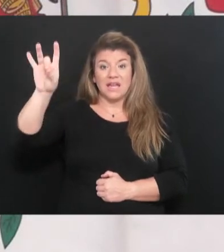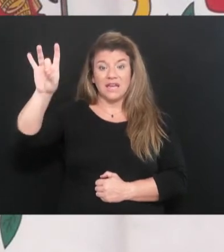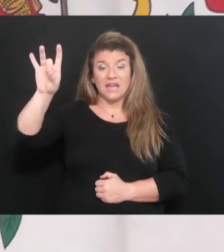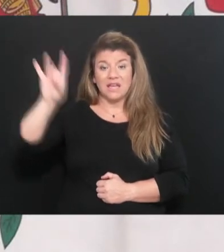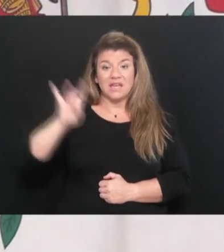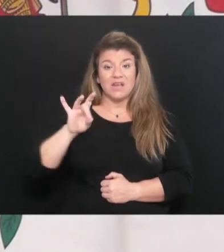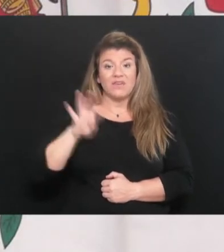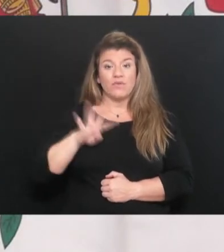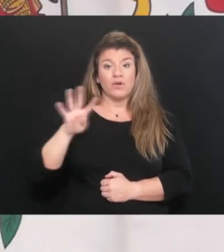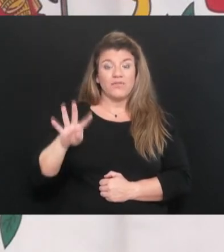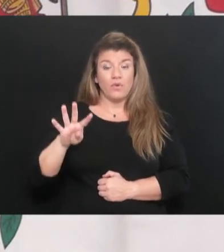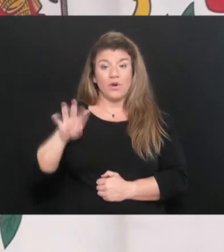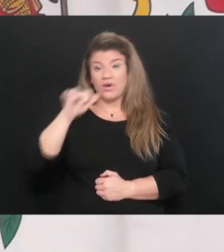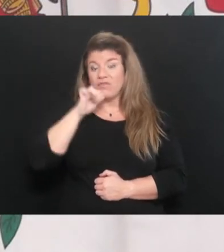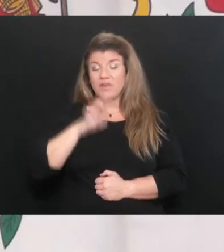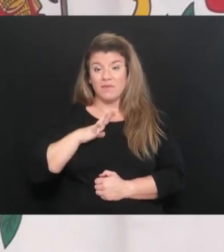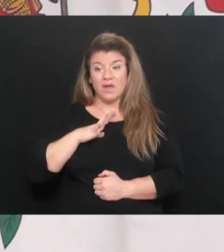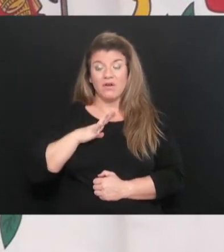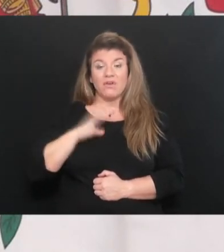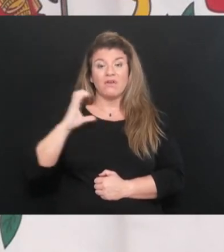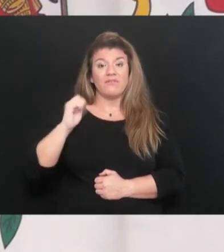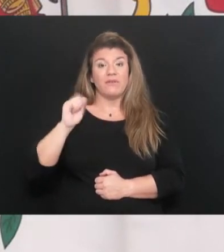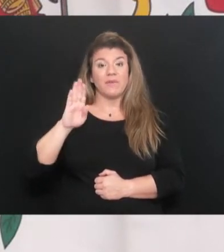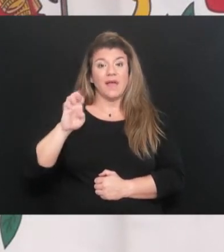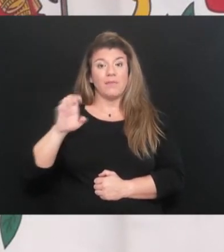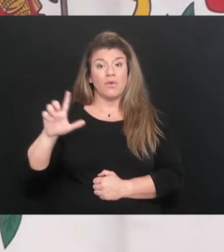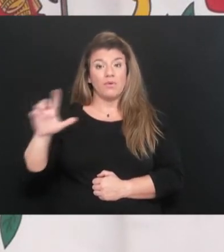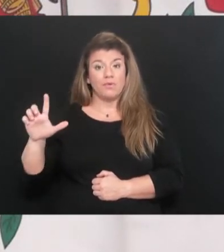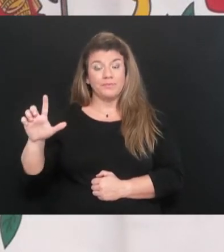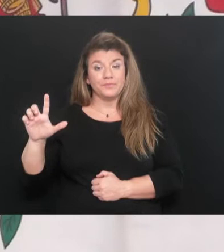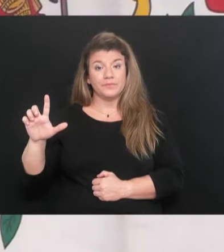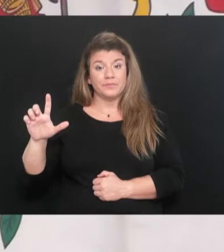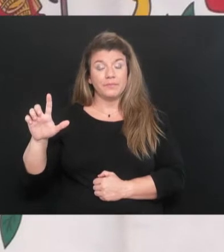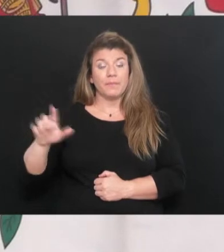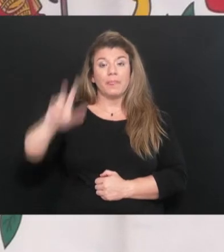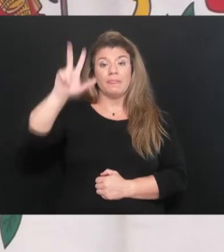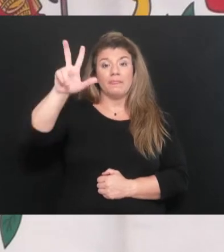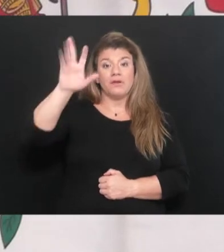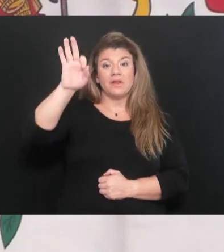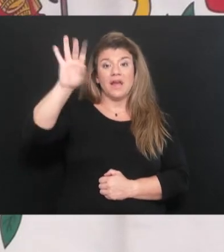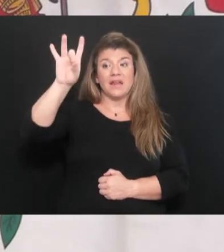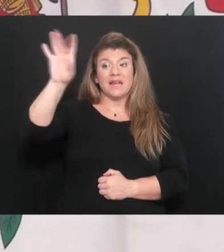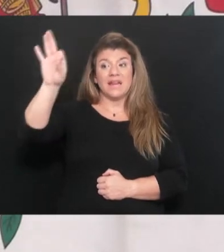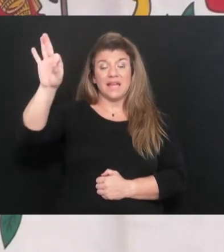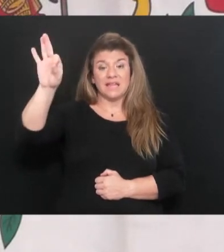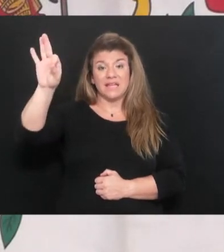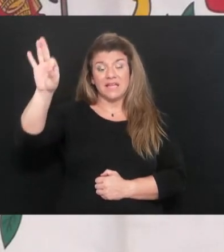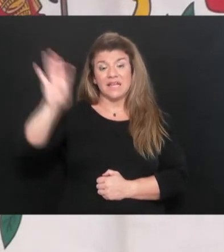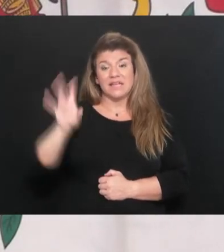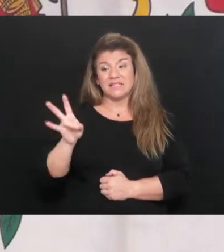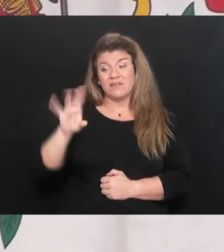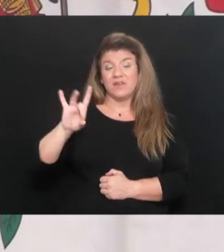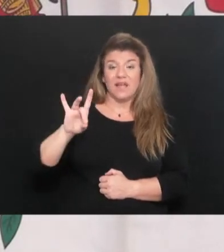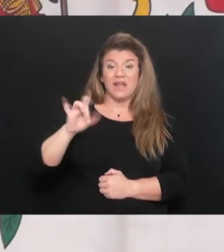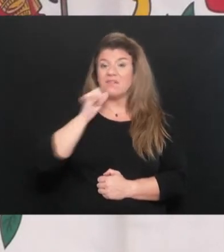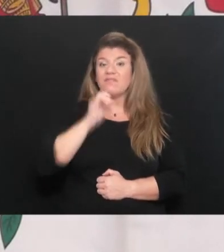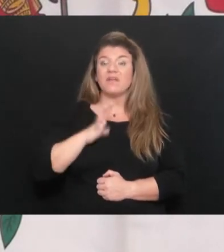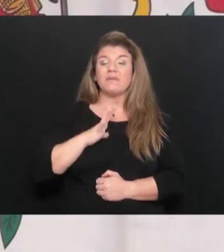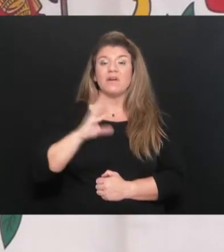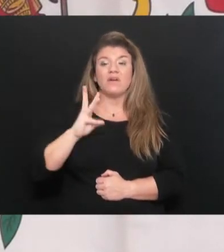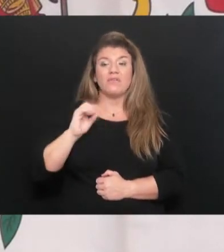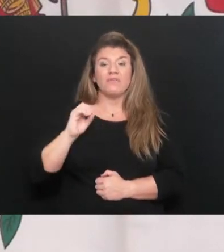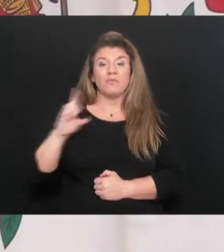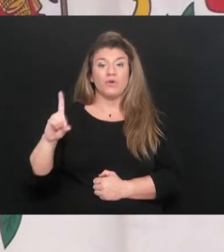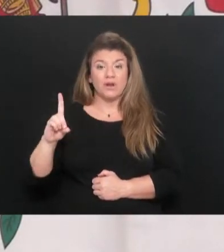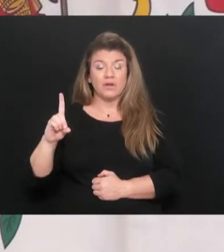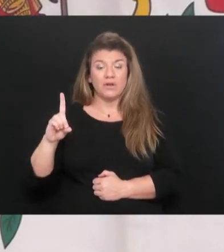a 44-year-old female from Cabell County. The 3,989th death, a 78-year-old female from Wood